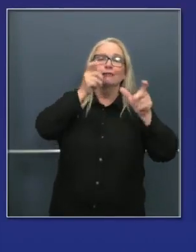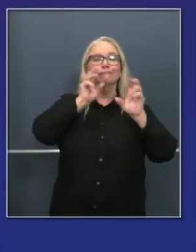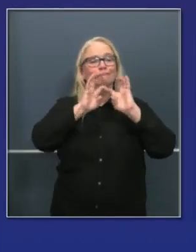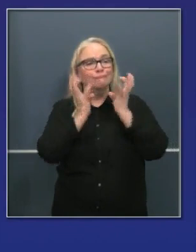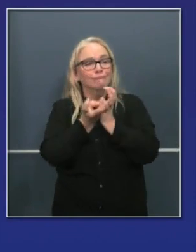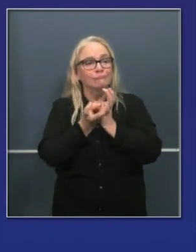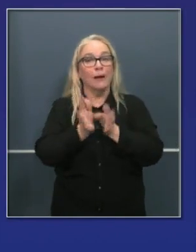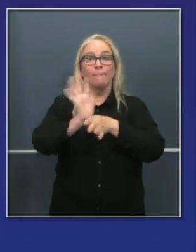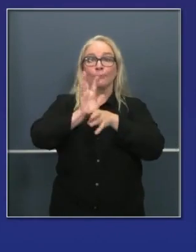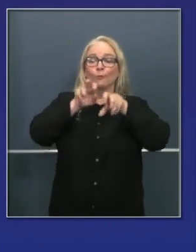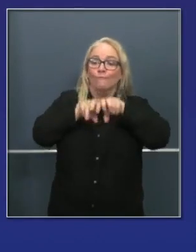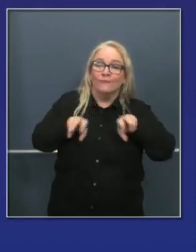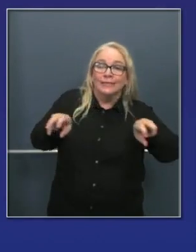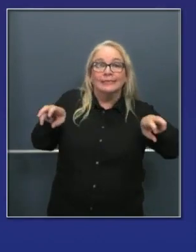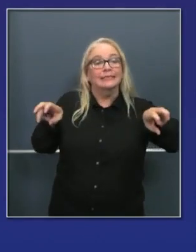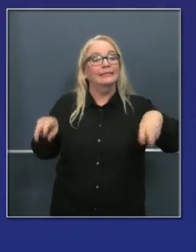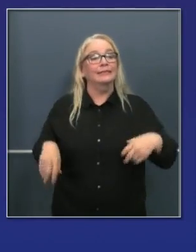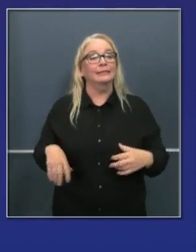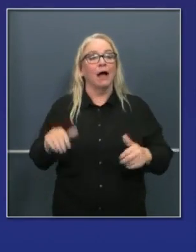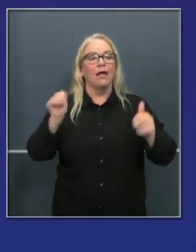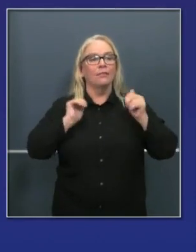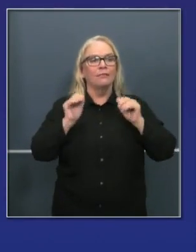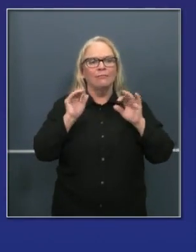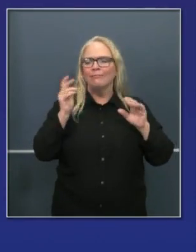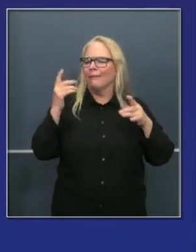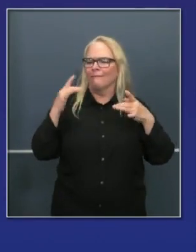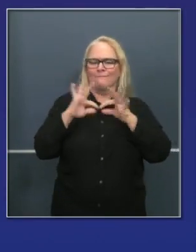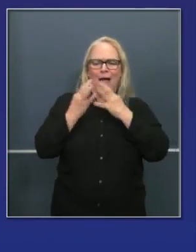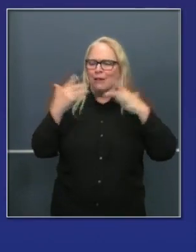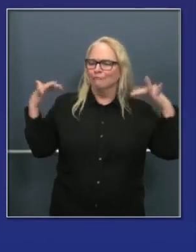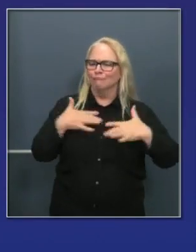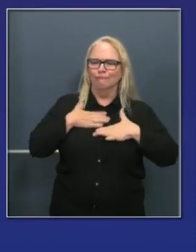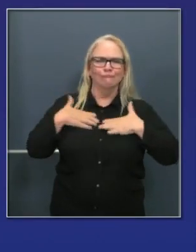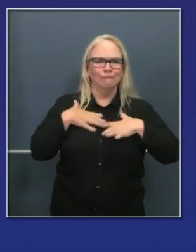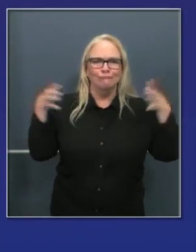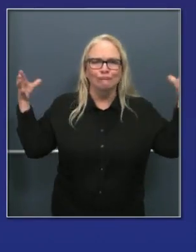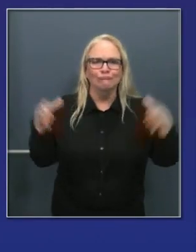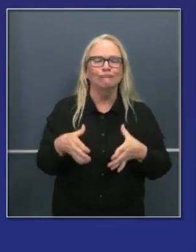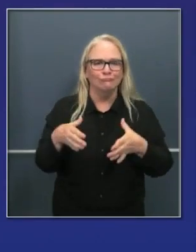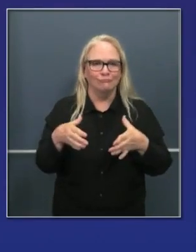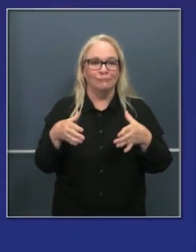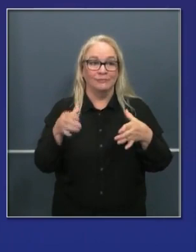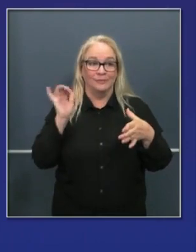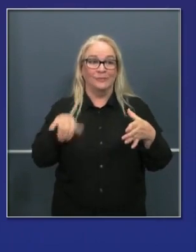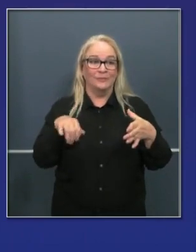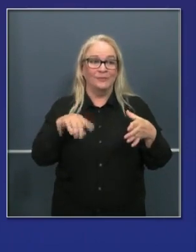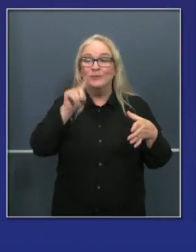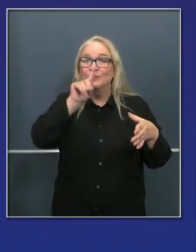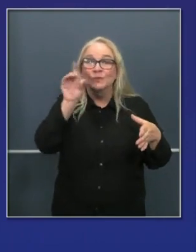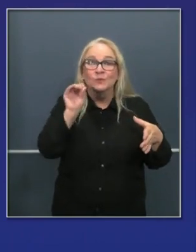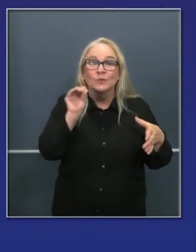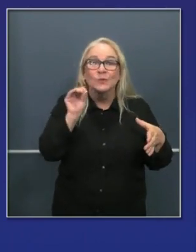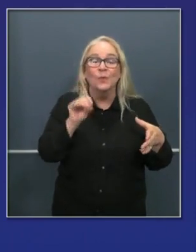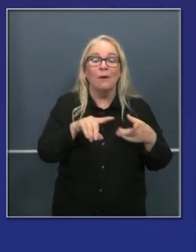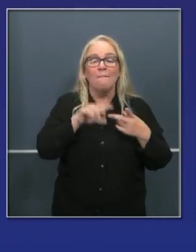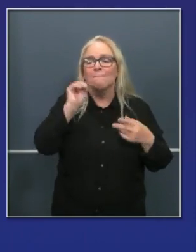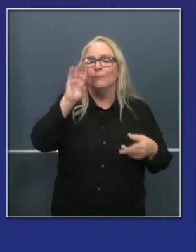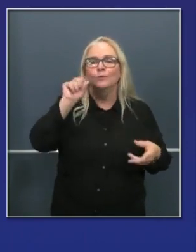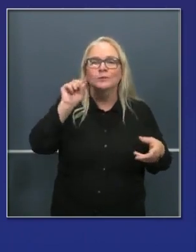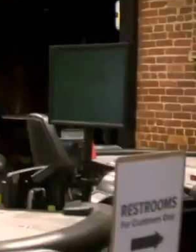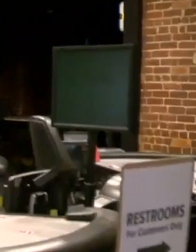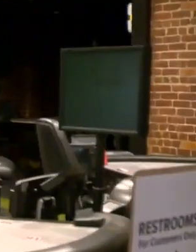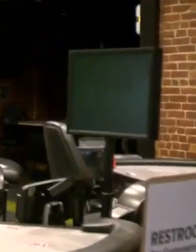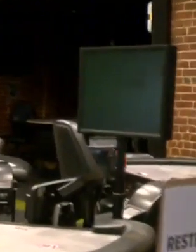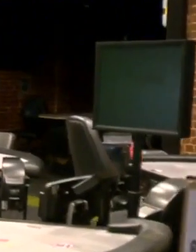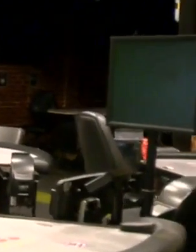theaters, family entertainment, broadly defined by guidelines that we had previously put out, zoos, museums, and card